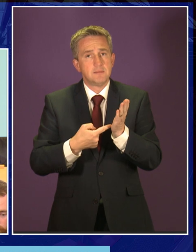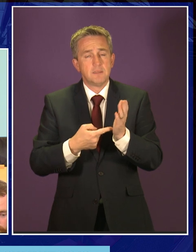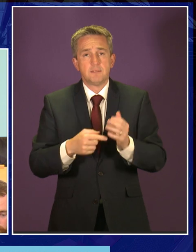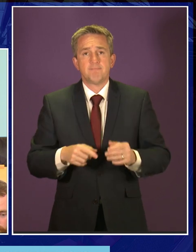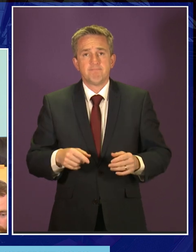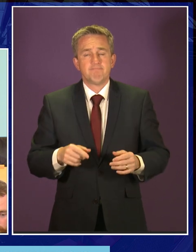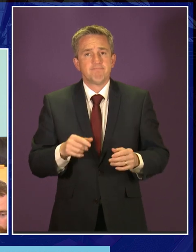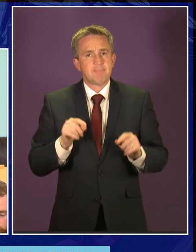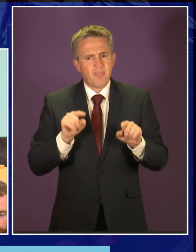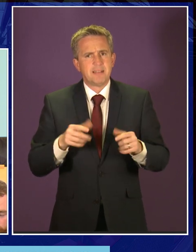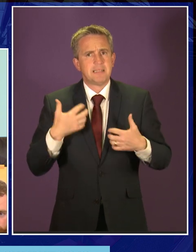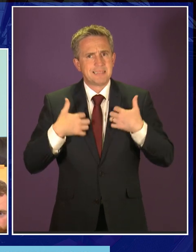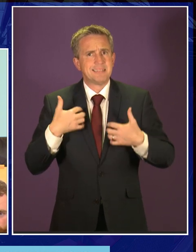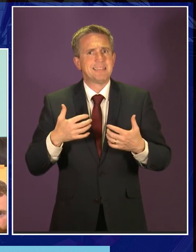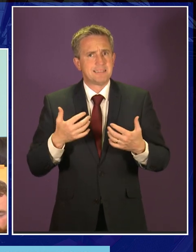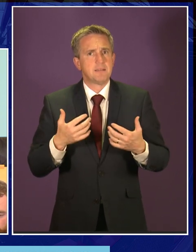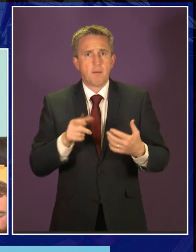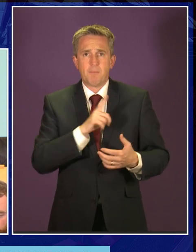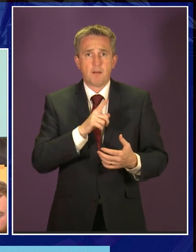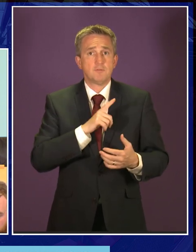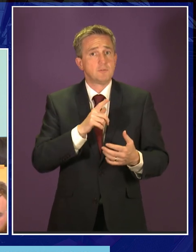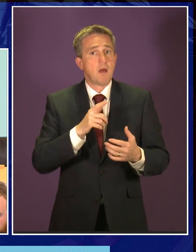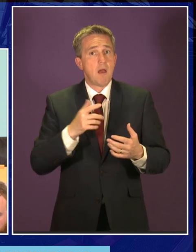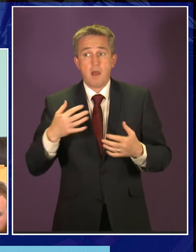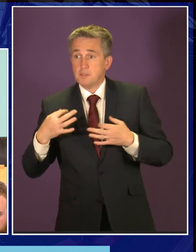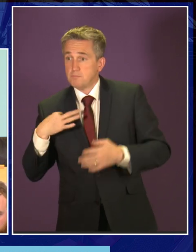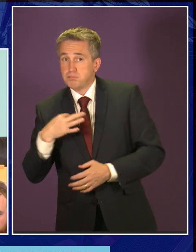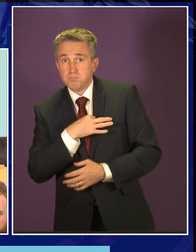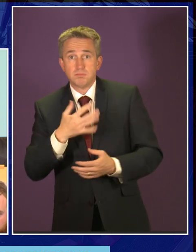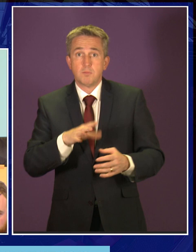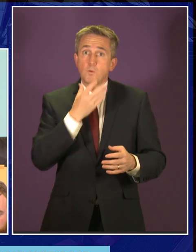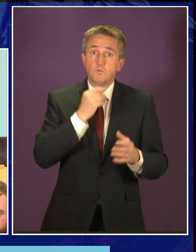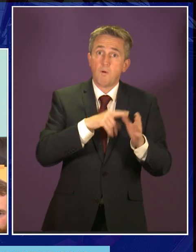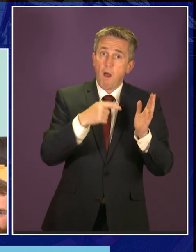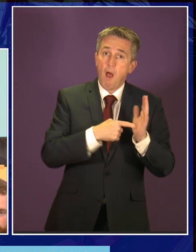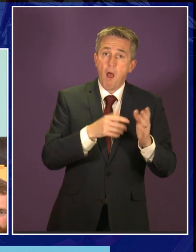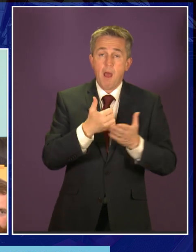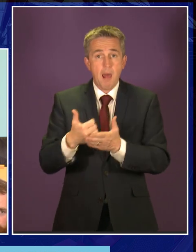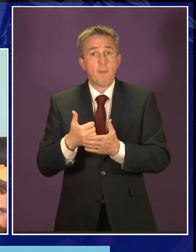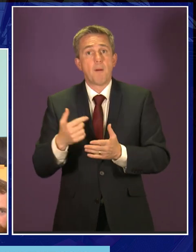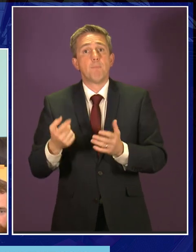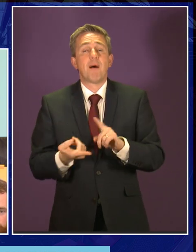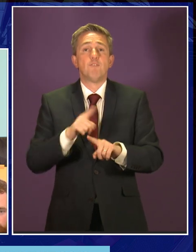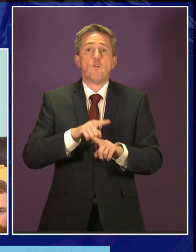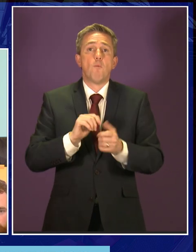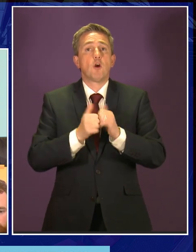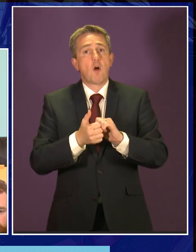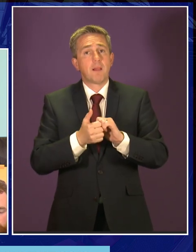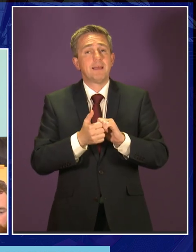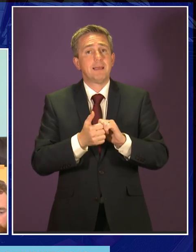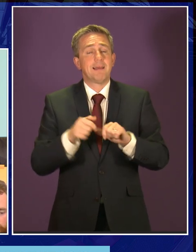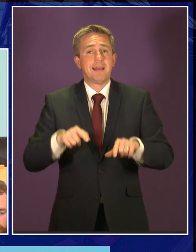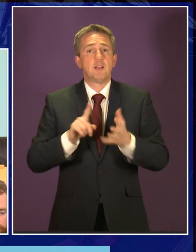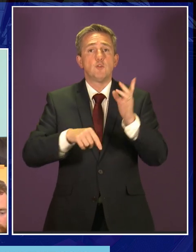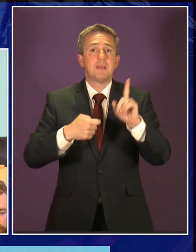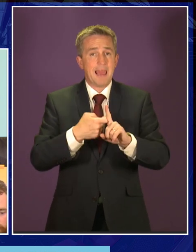who advocate the role of arts in health. My former colleague in his new role as Secretary of State for Health in the United